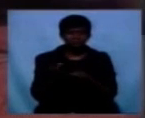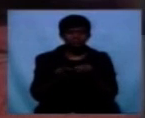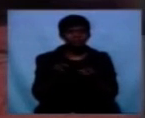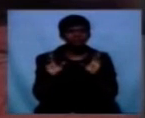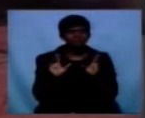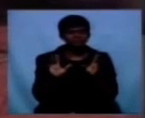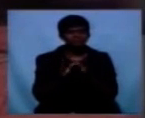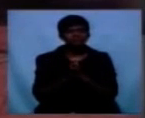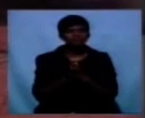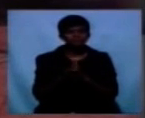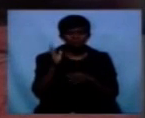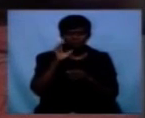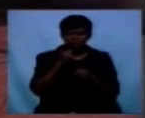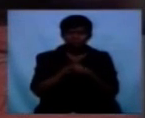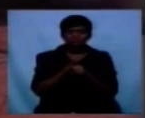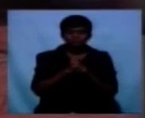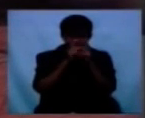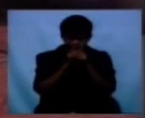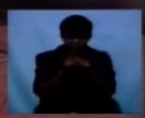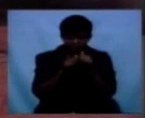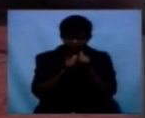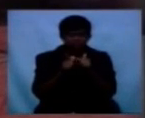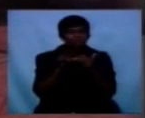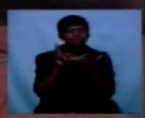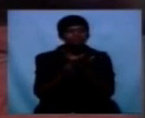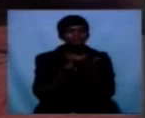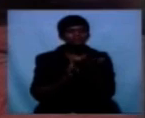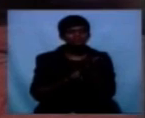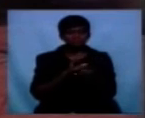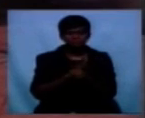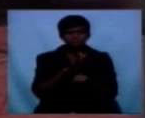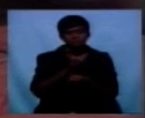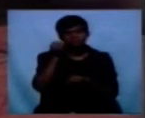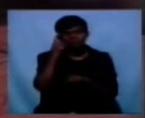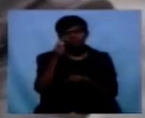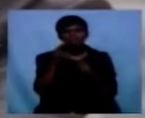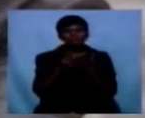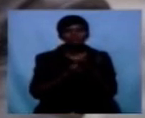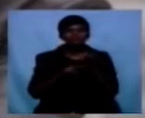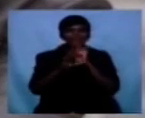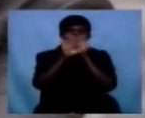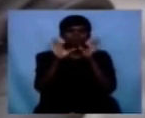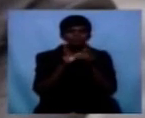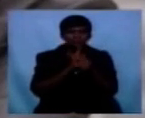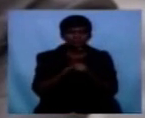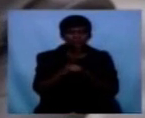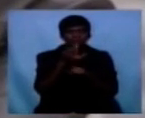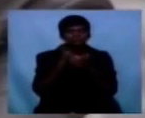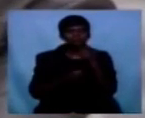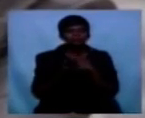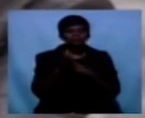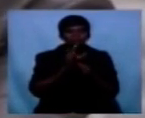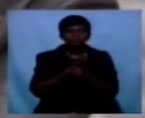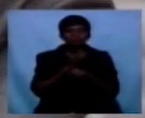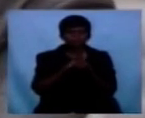not, I will make a decision based on the report. After I have understood the report, I have consulted, so that once the decision